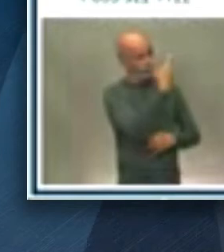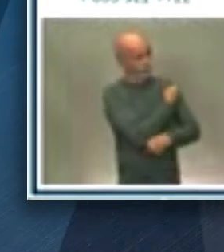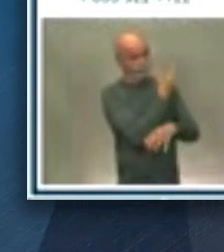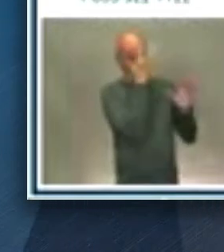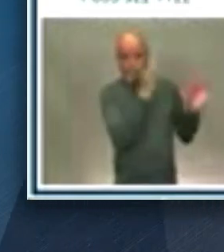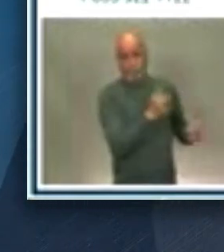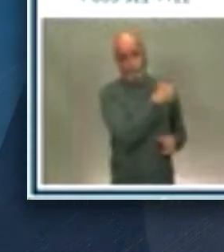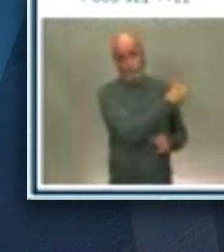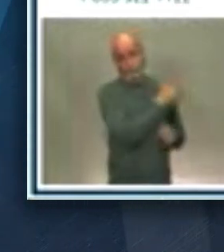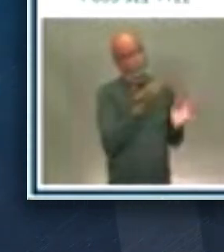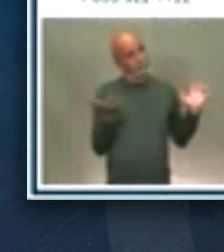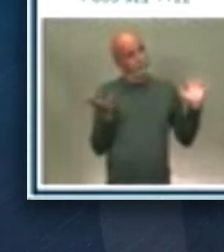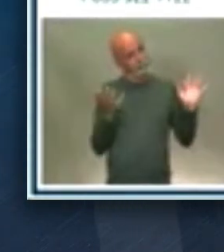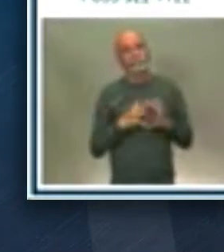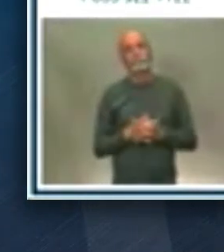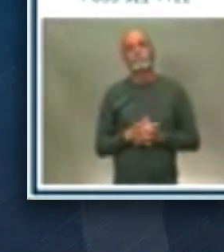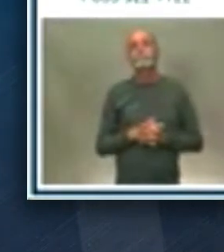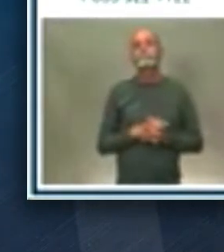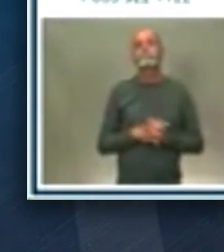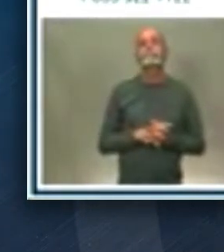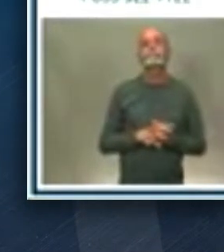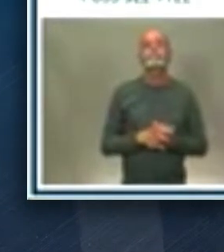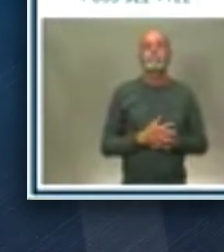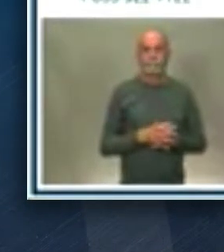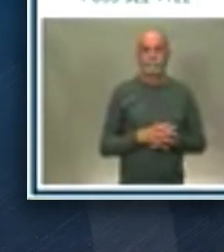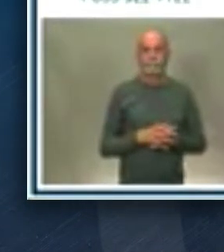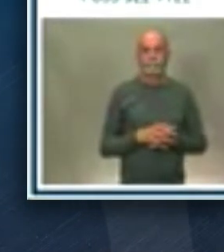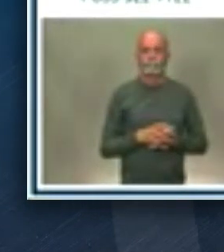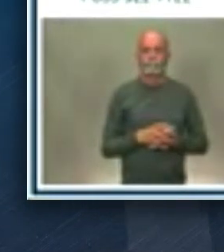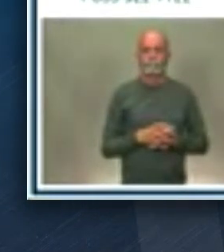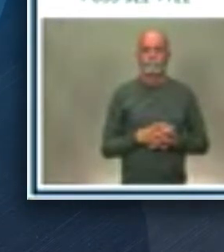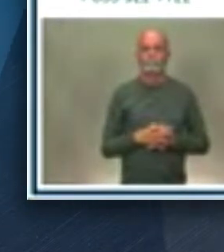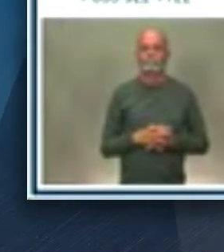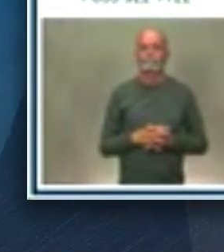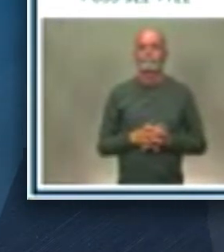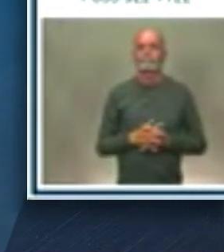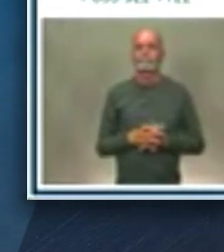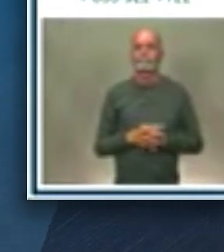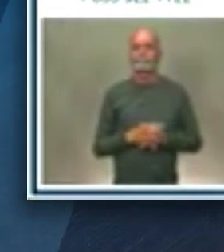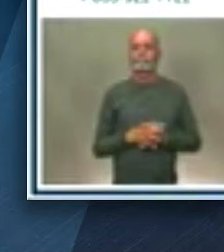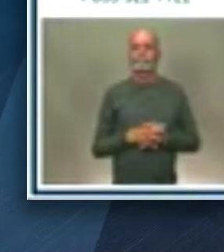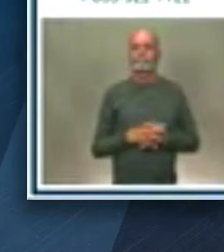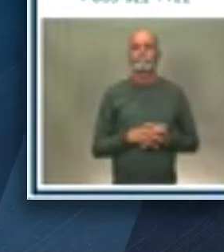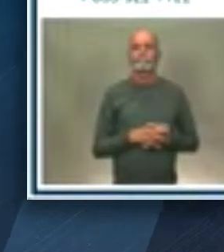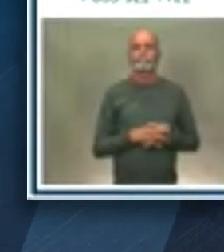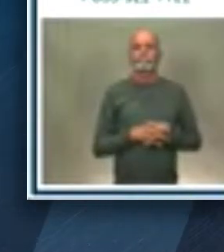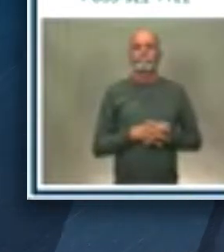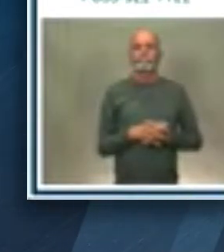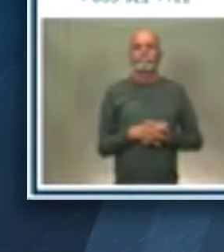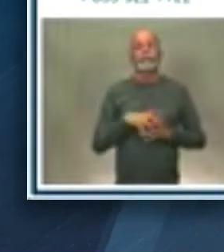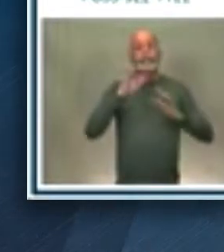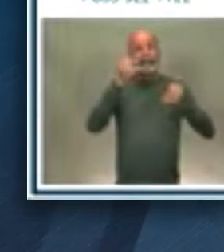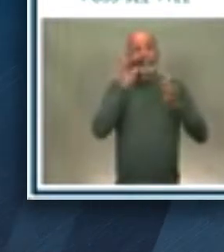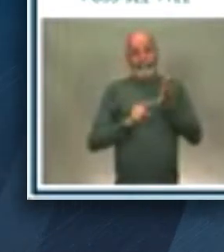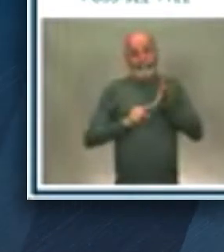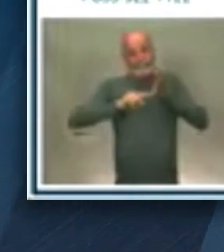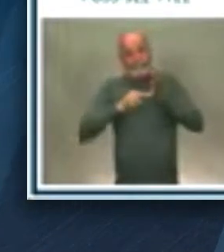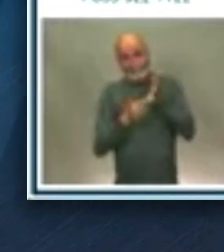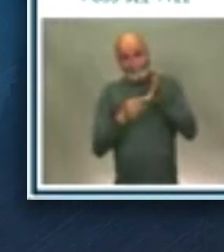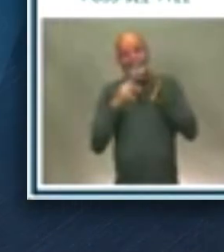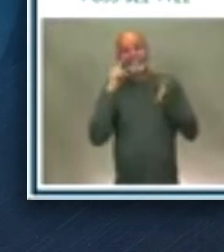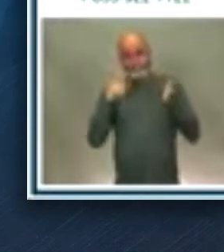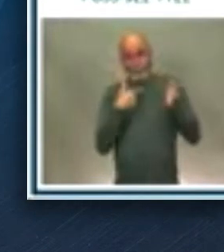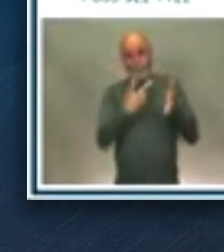follow-up, thank you. So I've talked about the entering into phase five as it pertains to vaccination rates. Is there a number